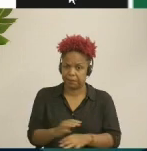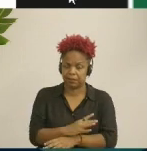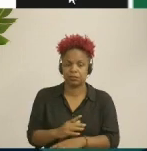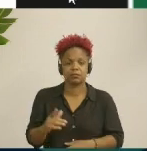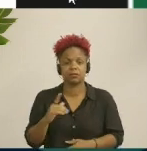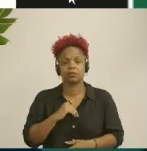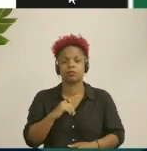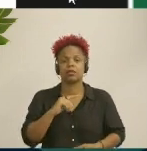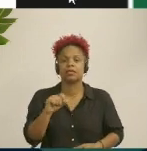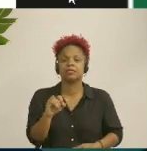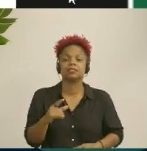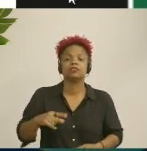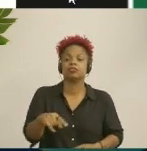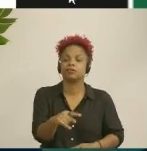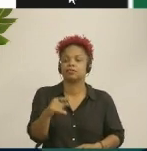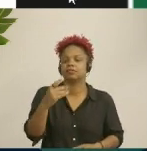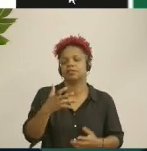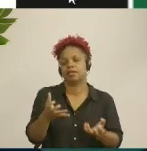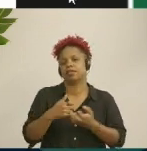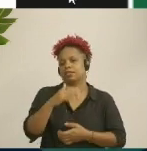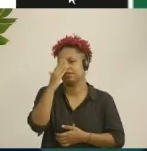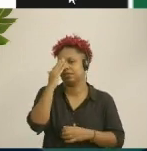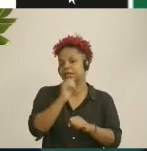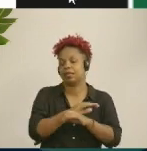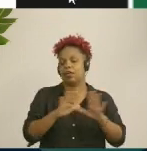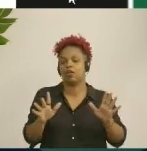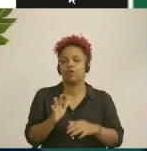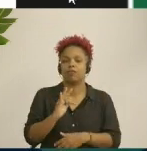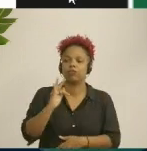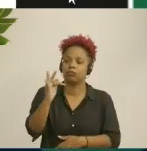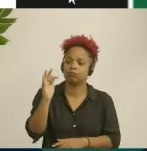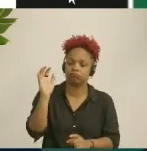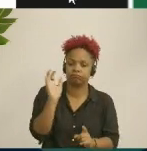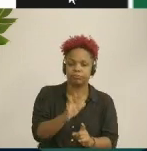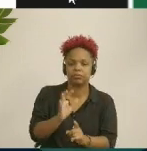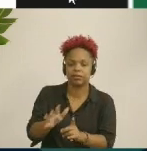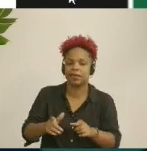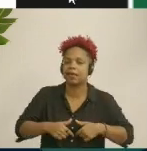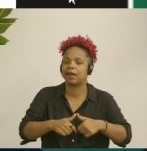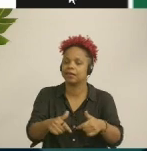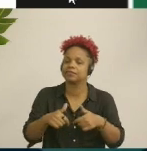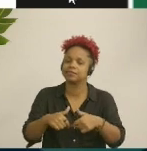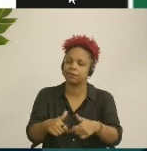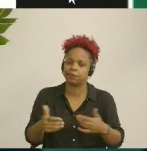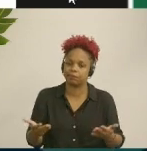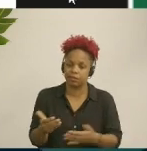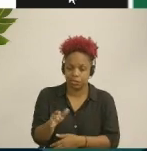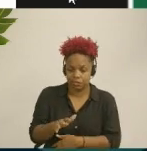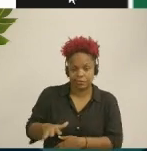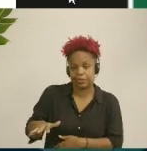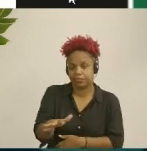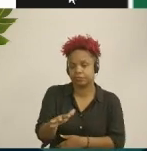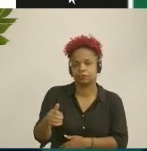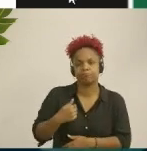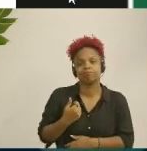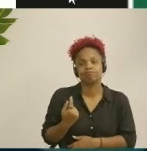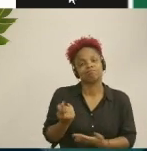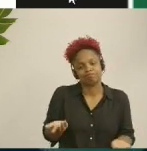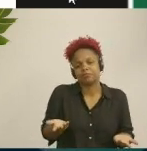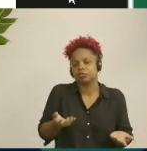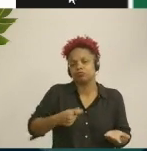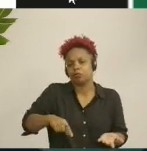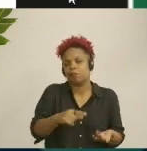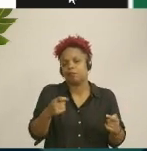We also need to be combining that domestic evidence with the best evidence from around the globe, including understanding how it varies by groups